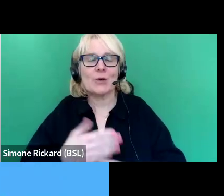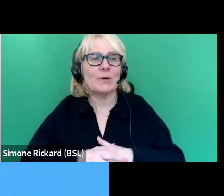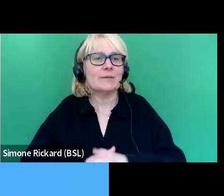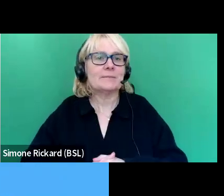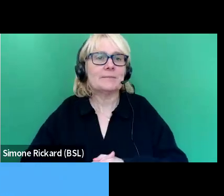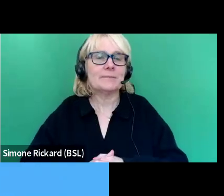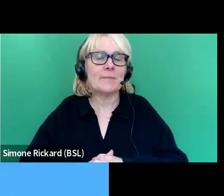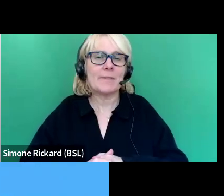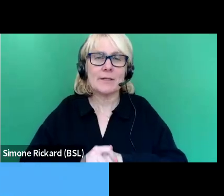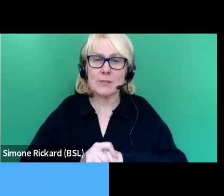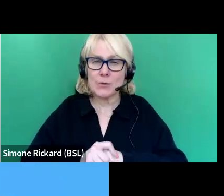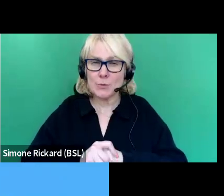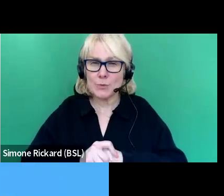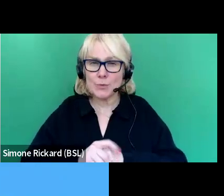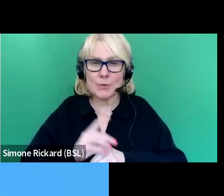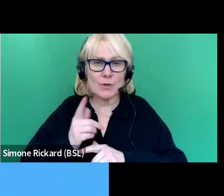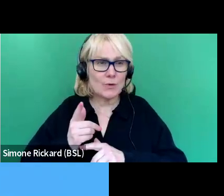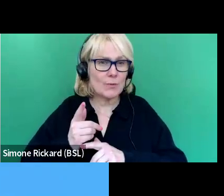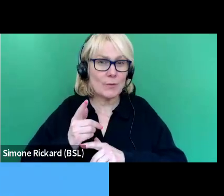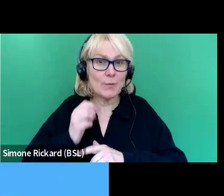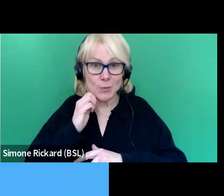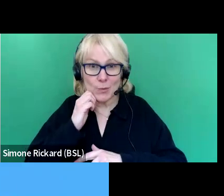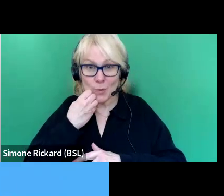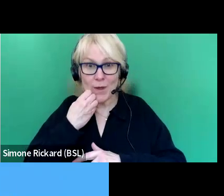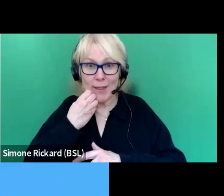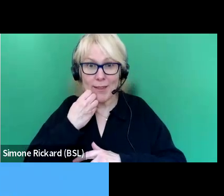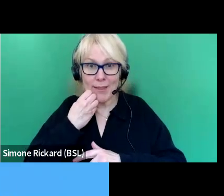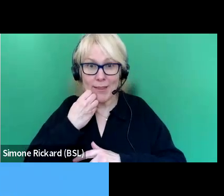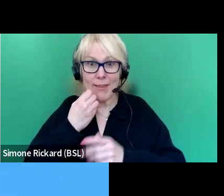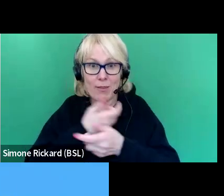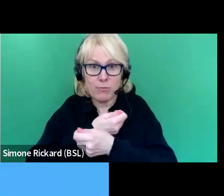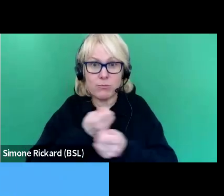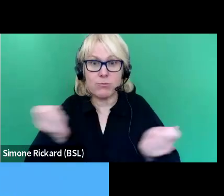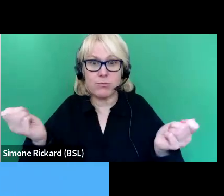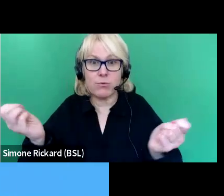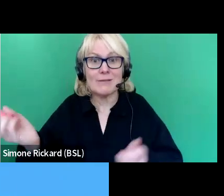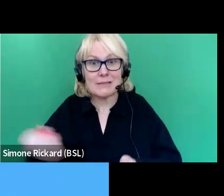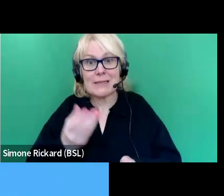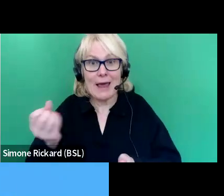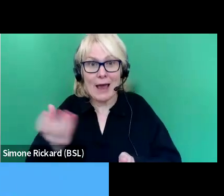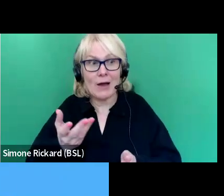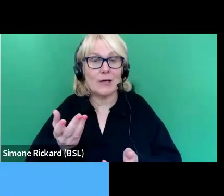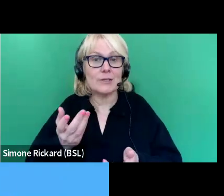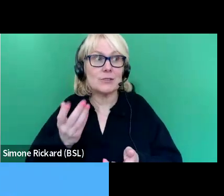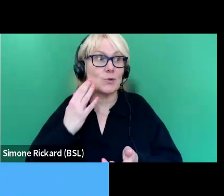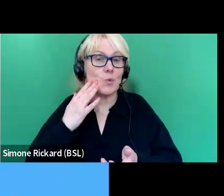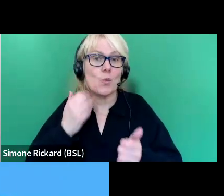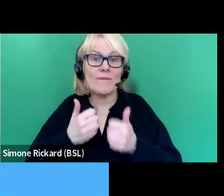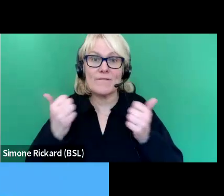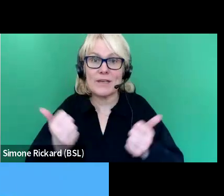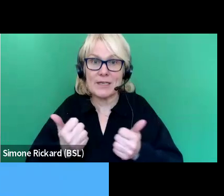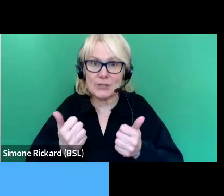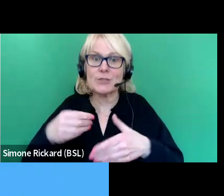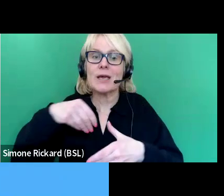Just to say to everyone on the call, we will be sending all of the slides through after this call, and that